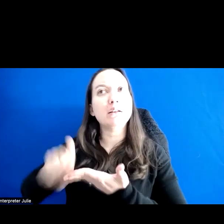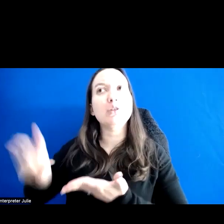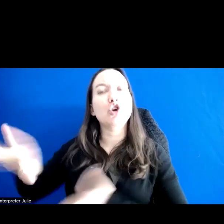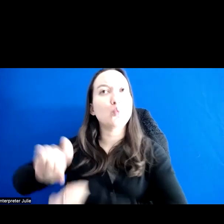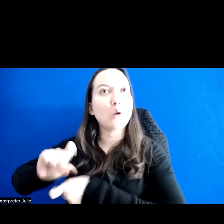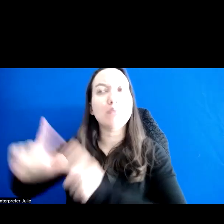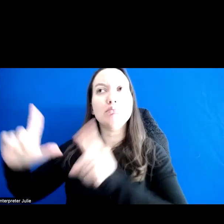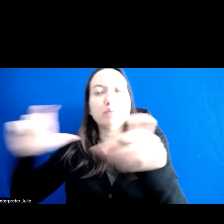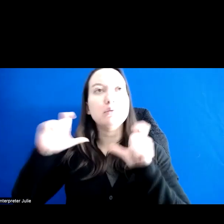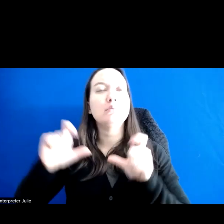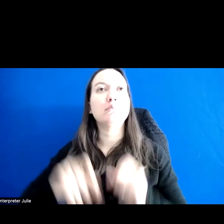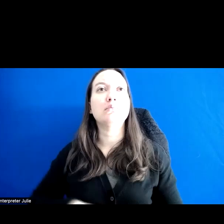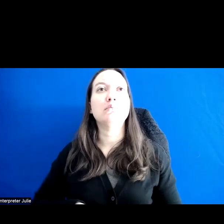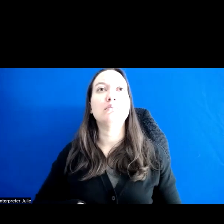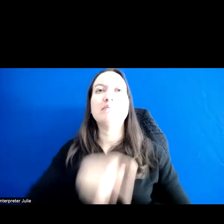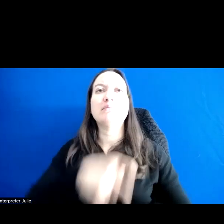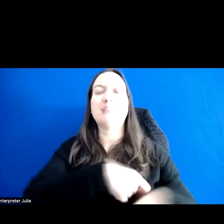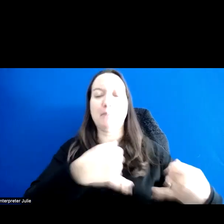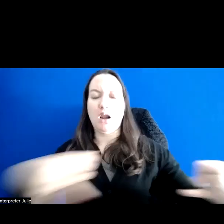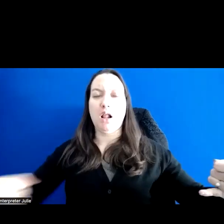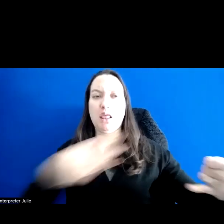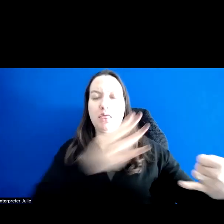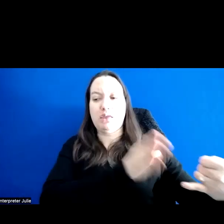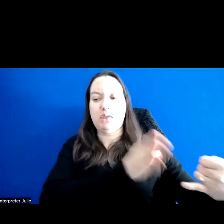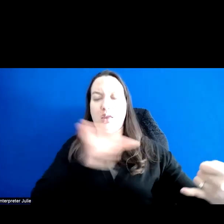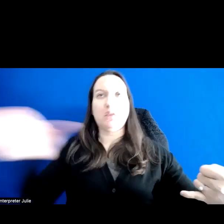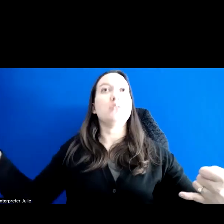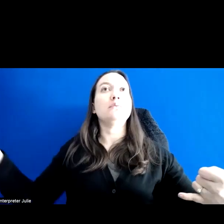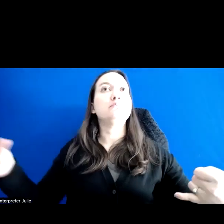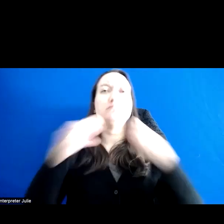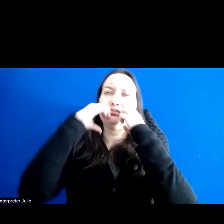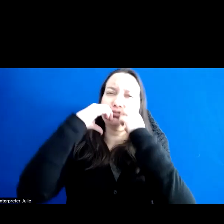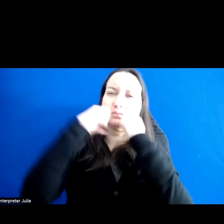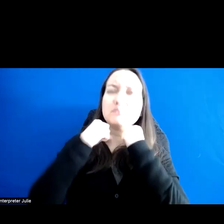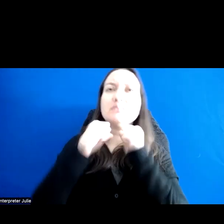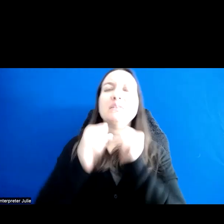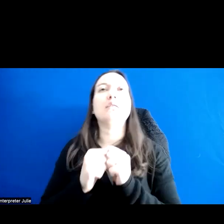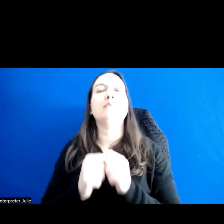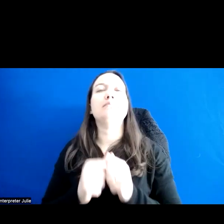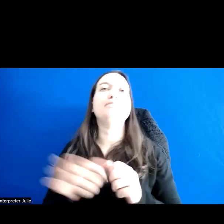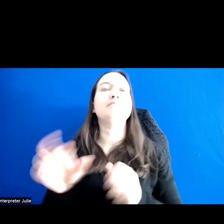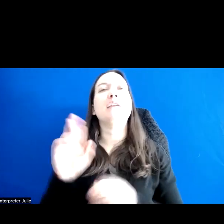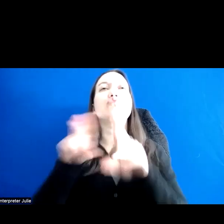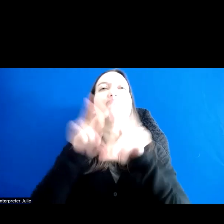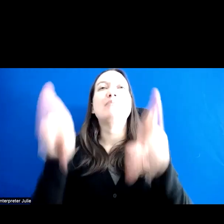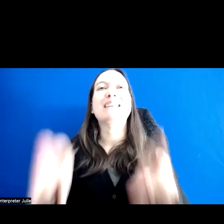work chronologically, and an indispensable equivalent to a catalogue raisonné.